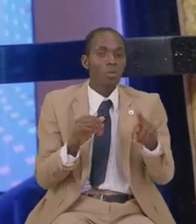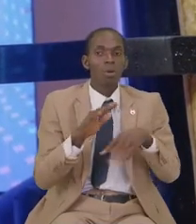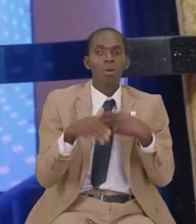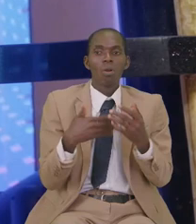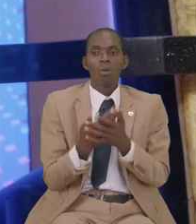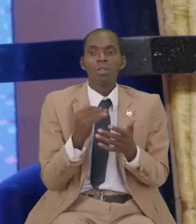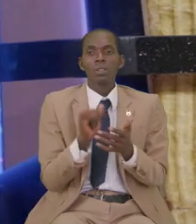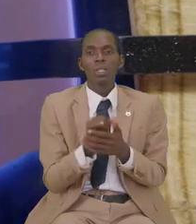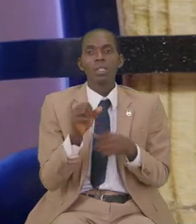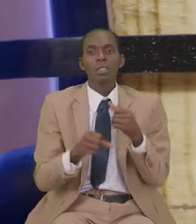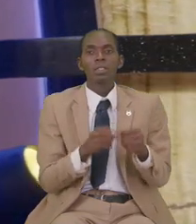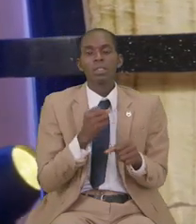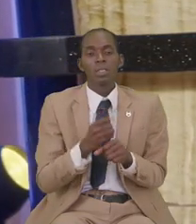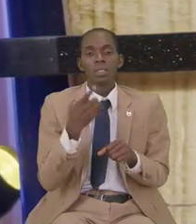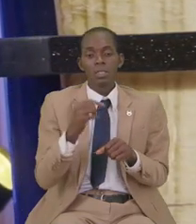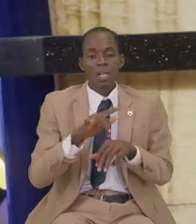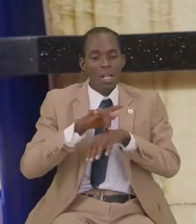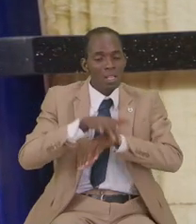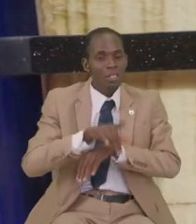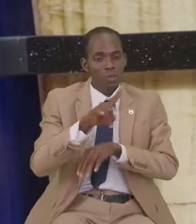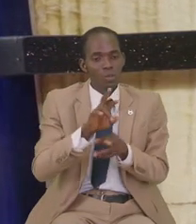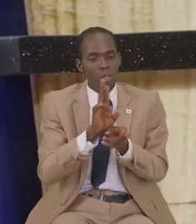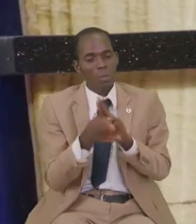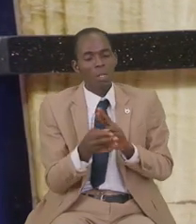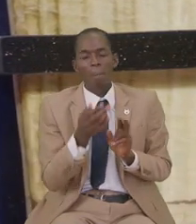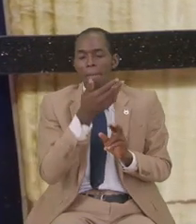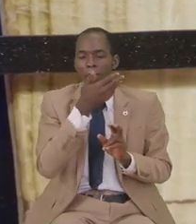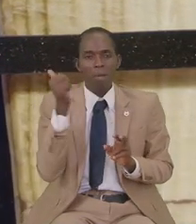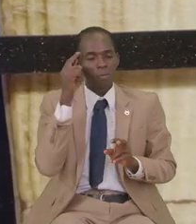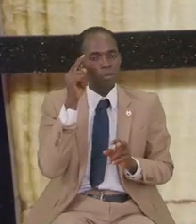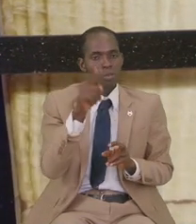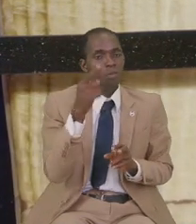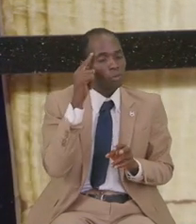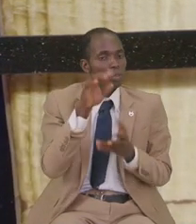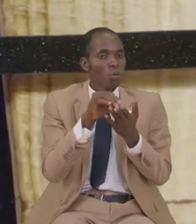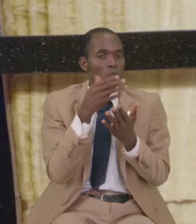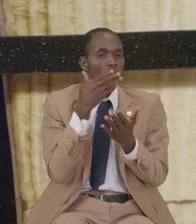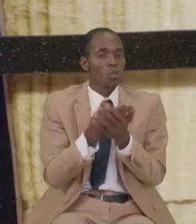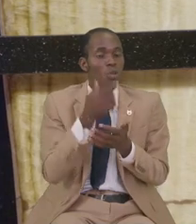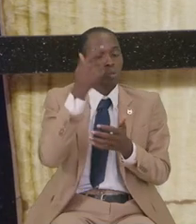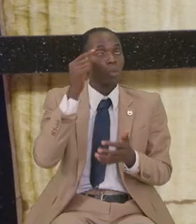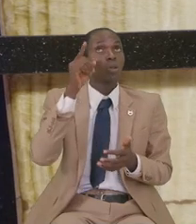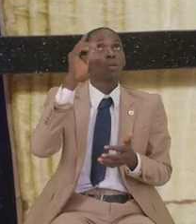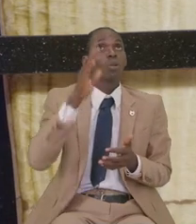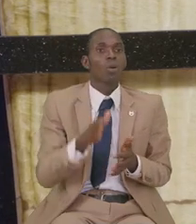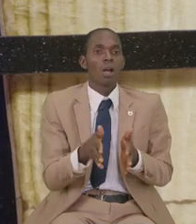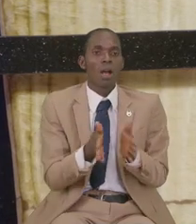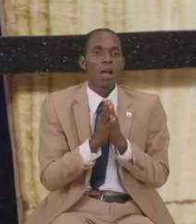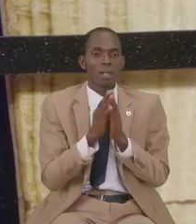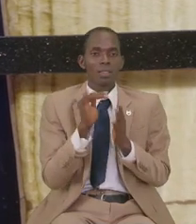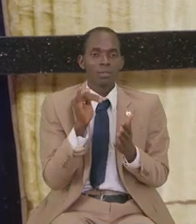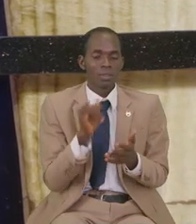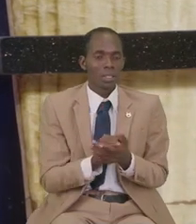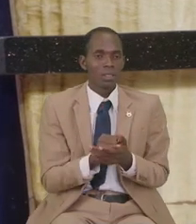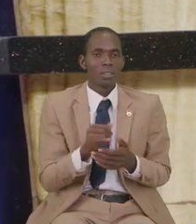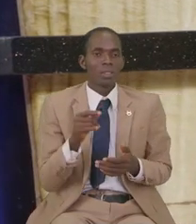years, the earlier you repent, the better. It is for your good, because God requires that